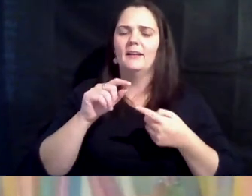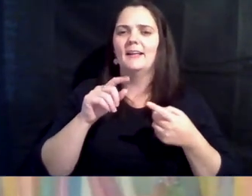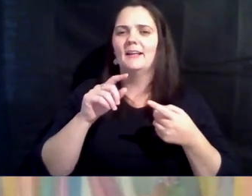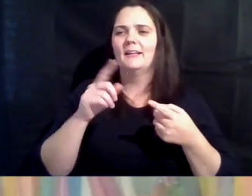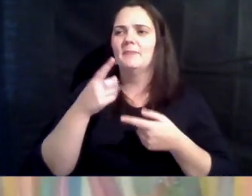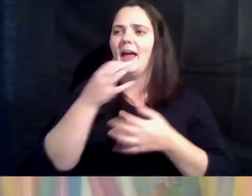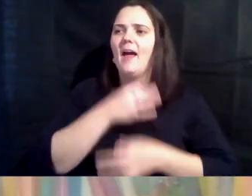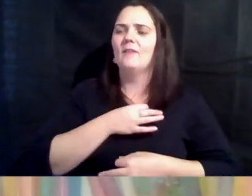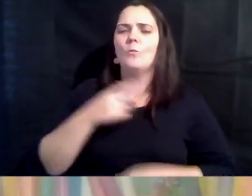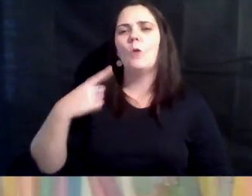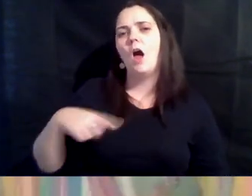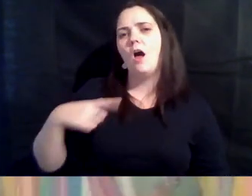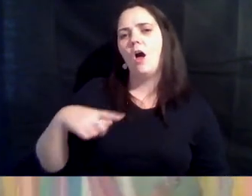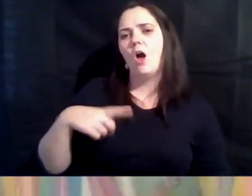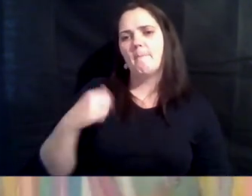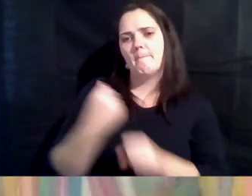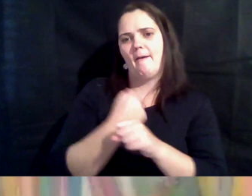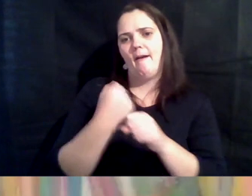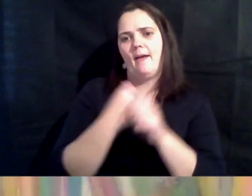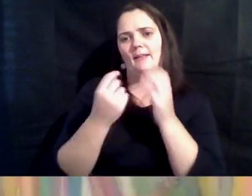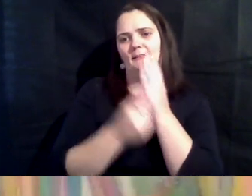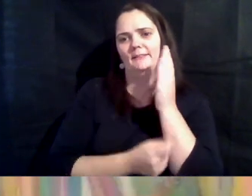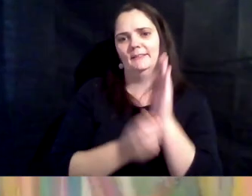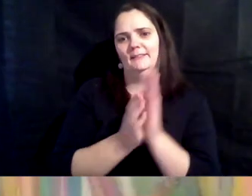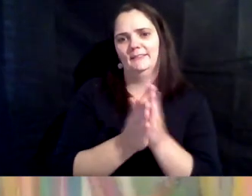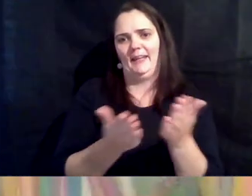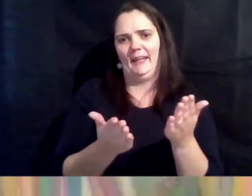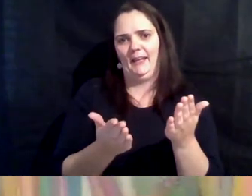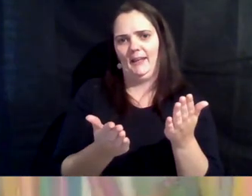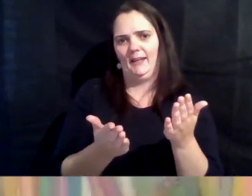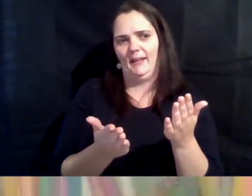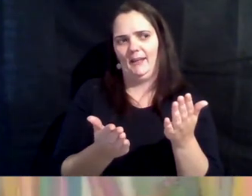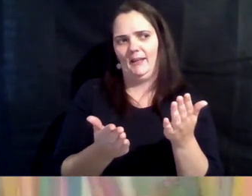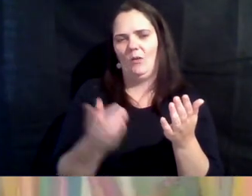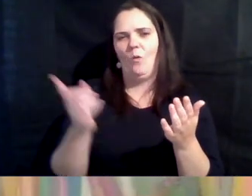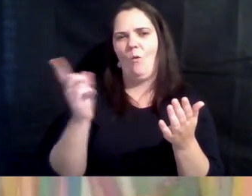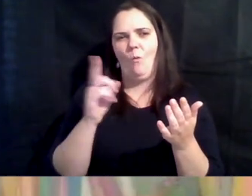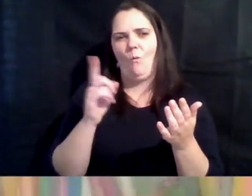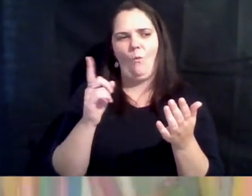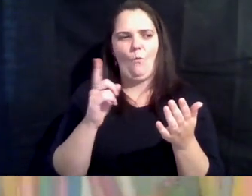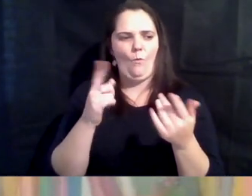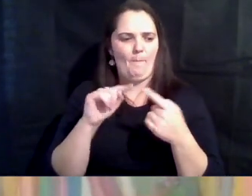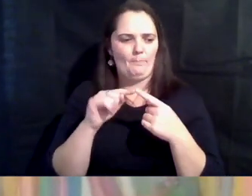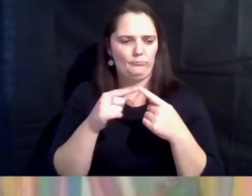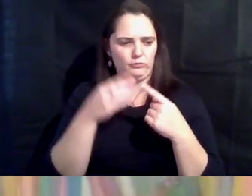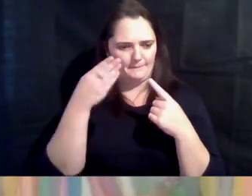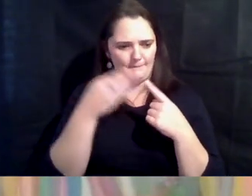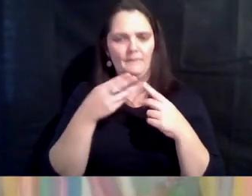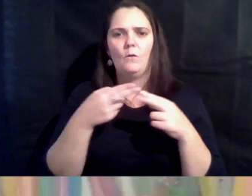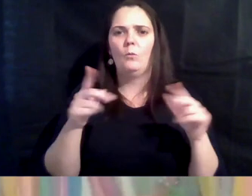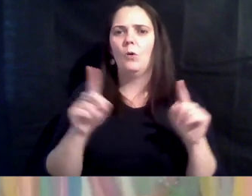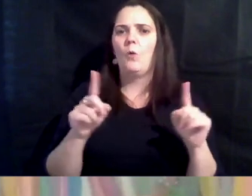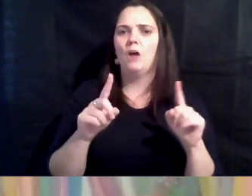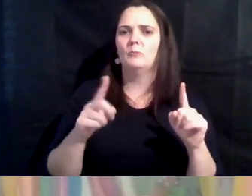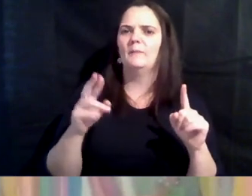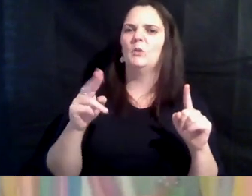zine making? You know, why make this zine about houseplants? Isn't it just pointless? And you know, like this is